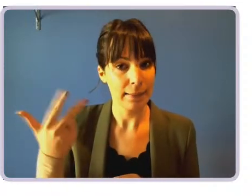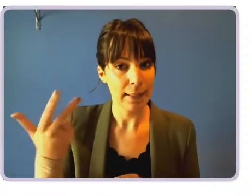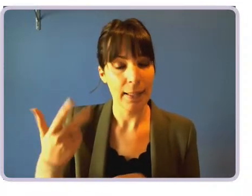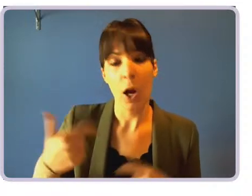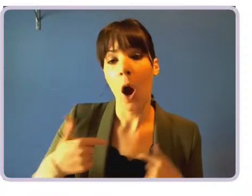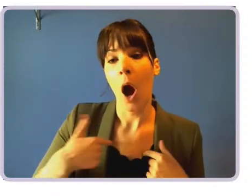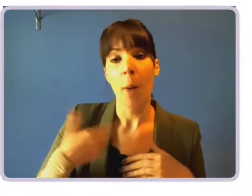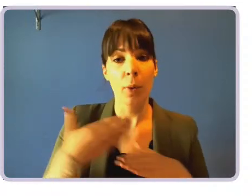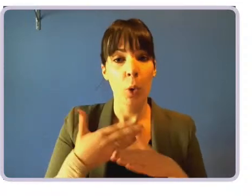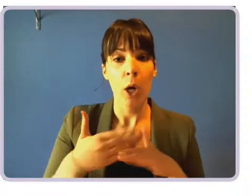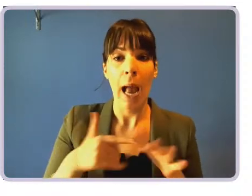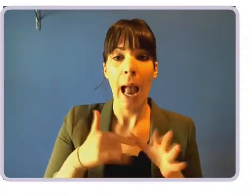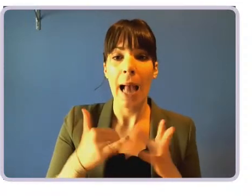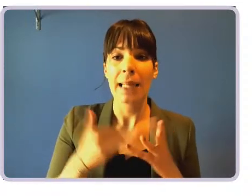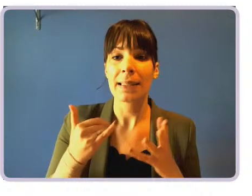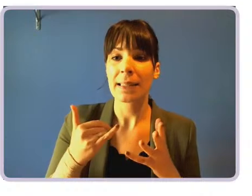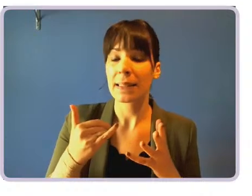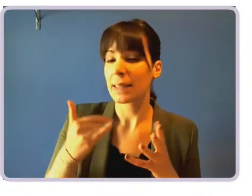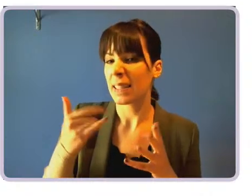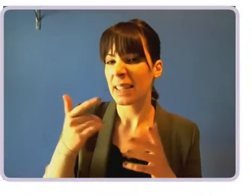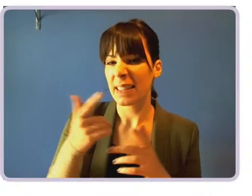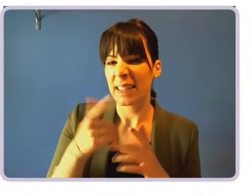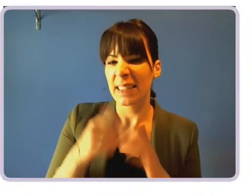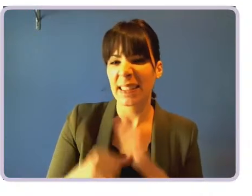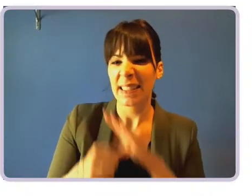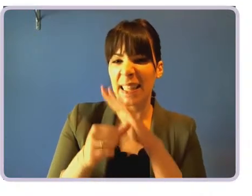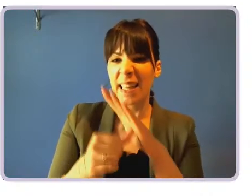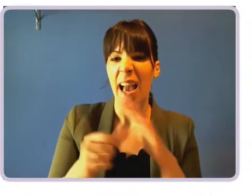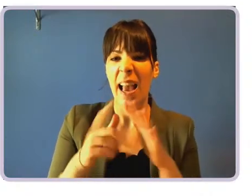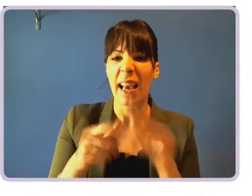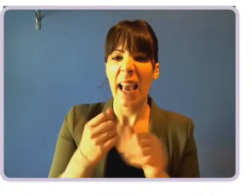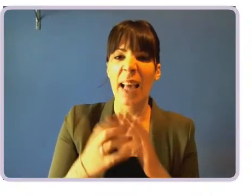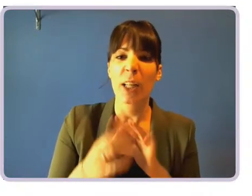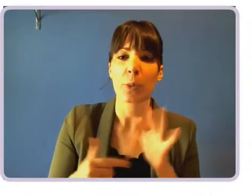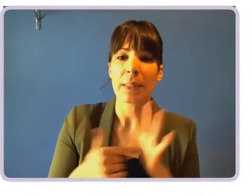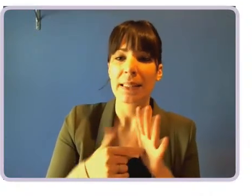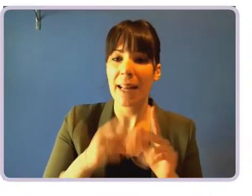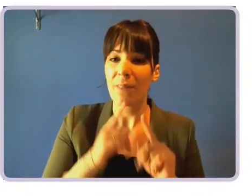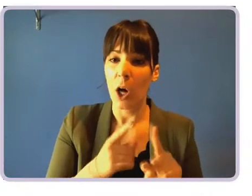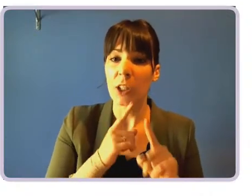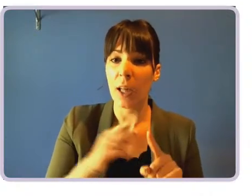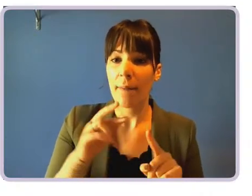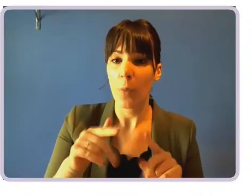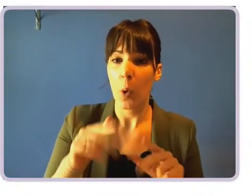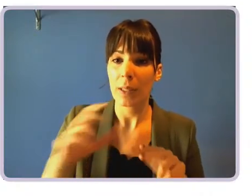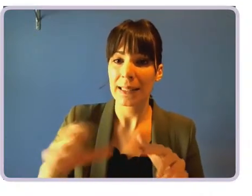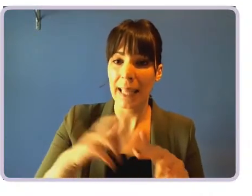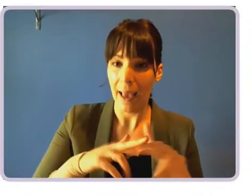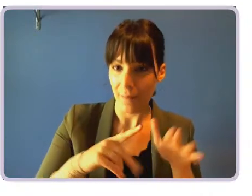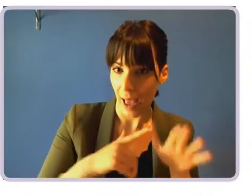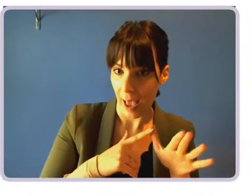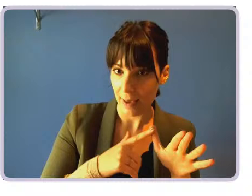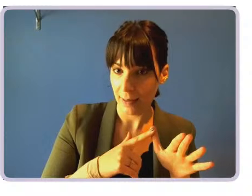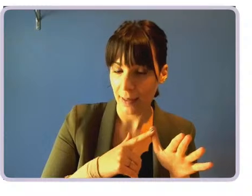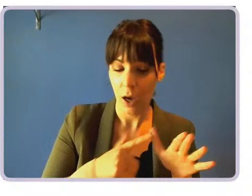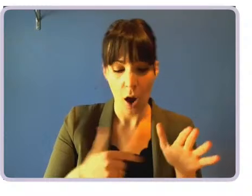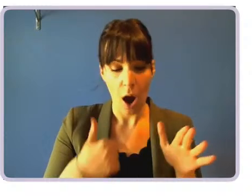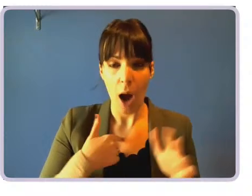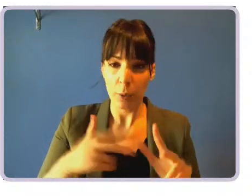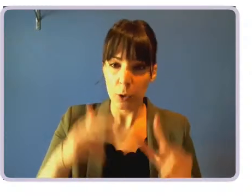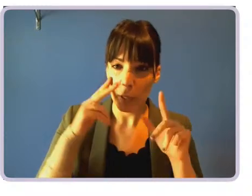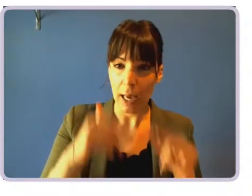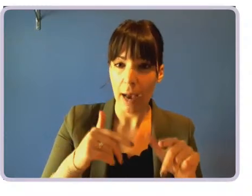Engagement Advisor for CFA, the Country Fire Authority, in charge of program inclusiveness. And